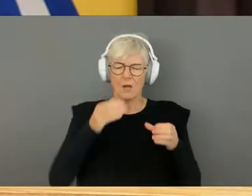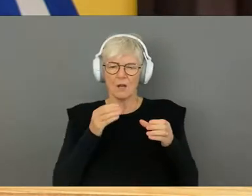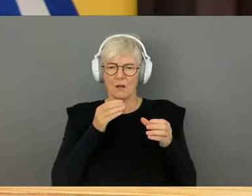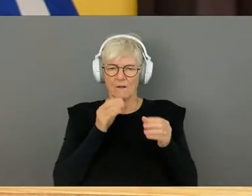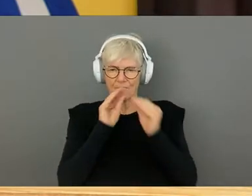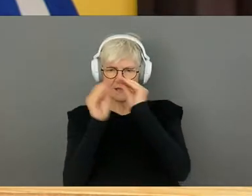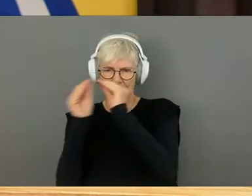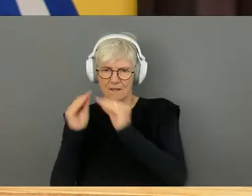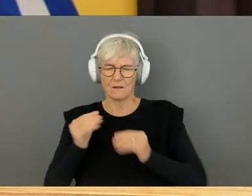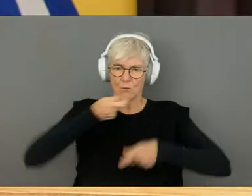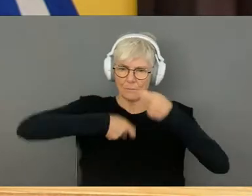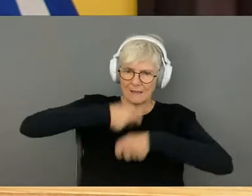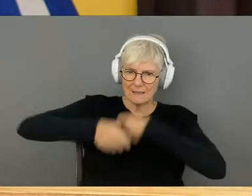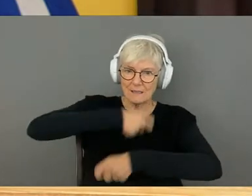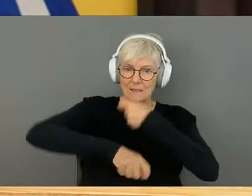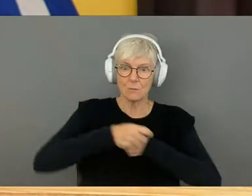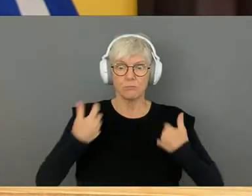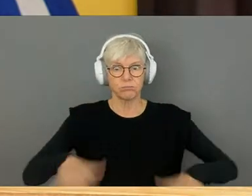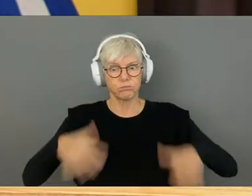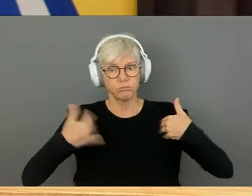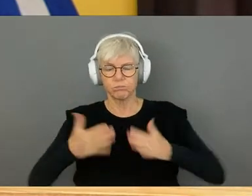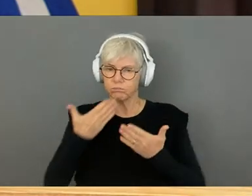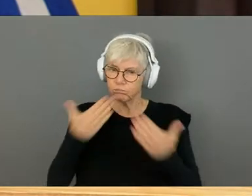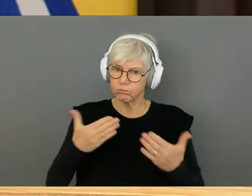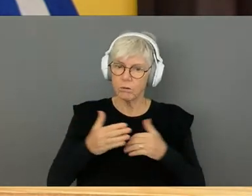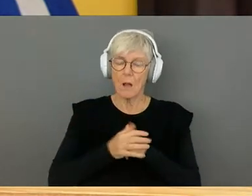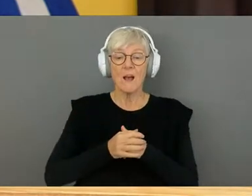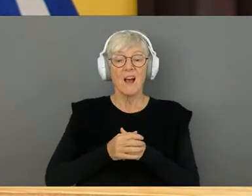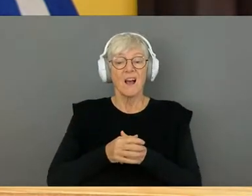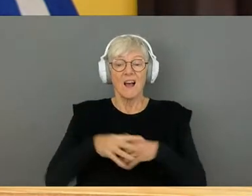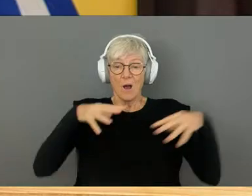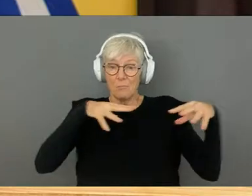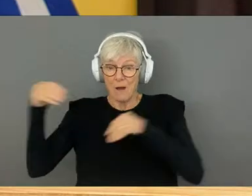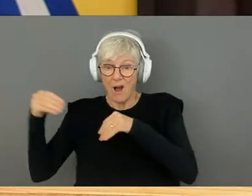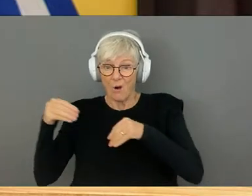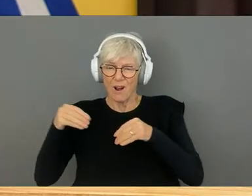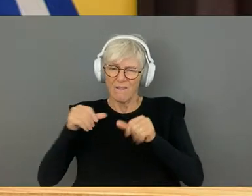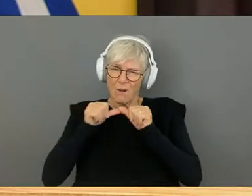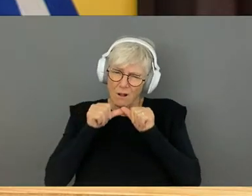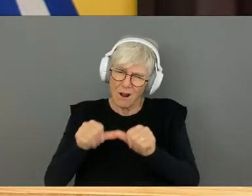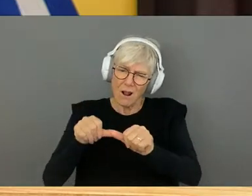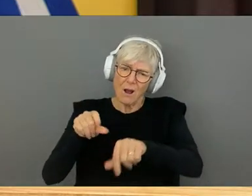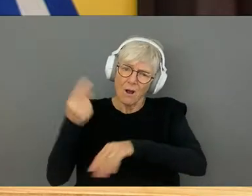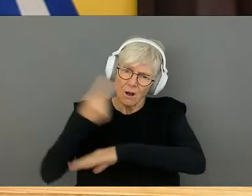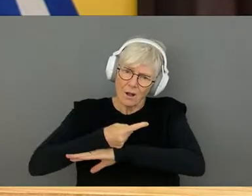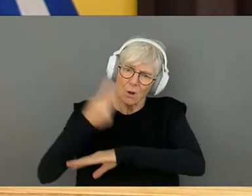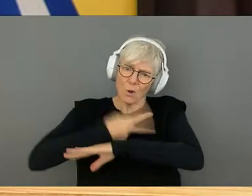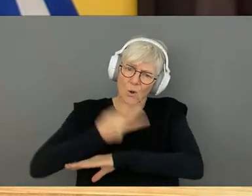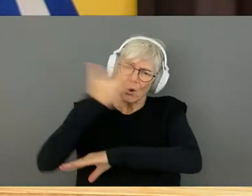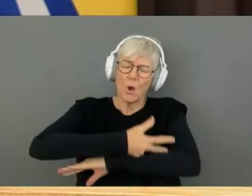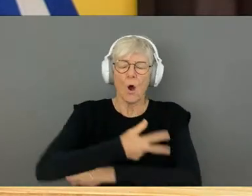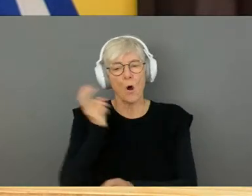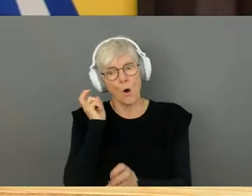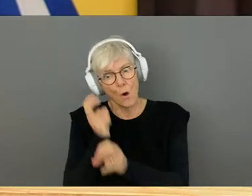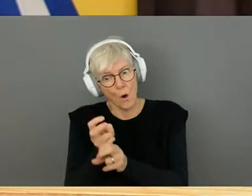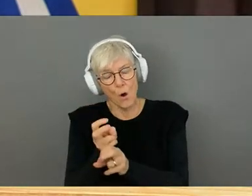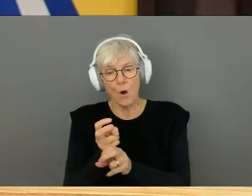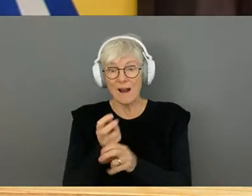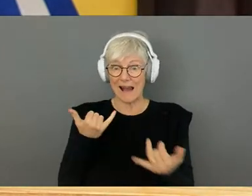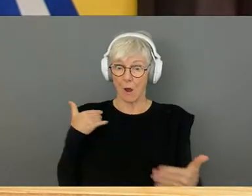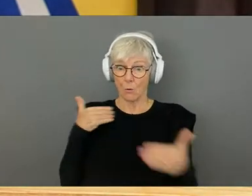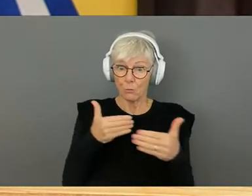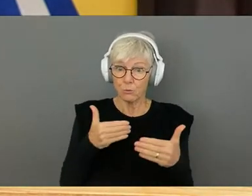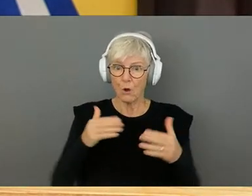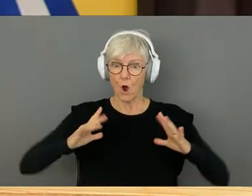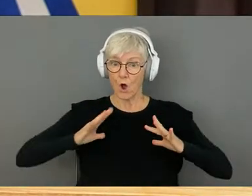We know that being without power for an extended period of time is very difficult, especially as we approach the holidays. I can assure